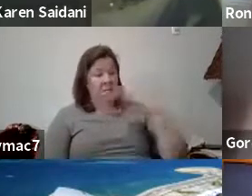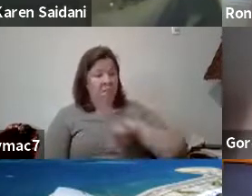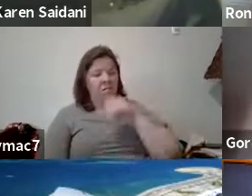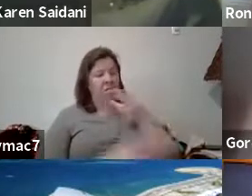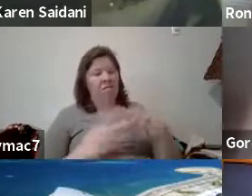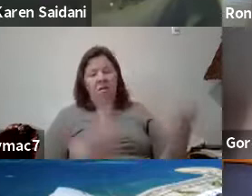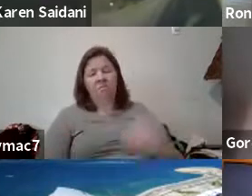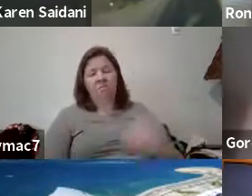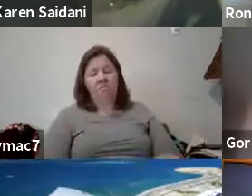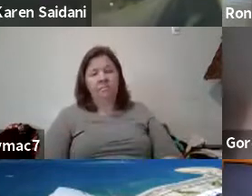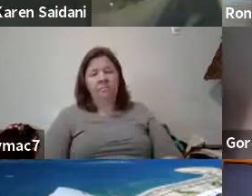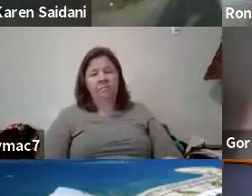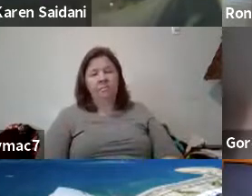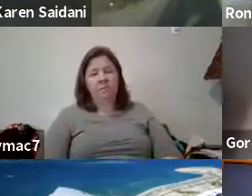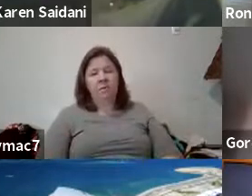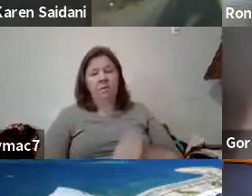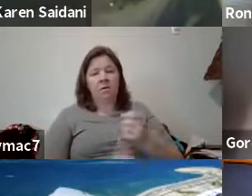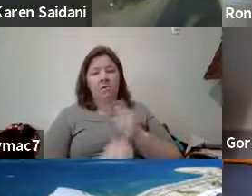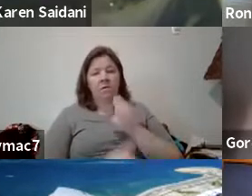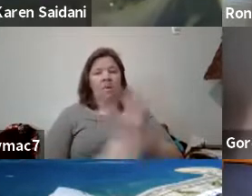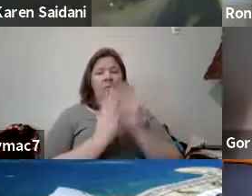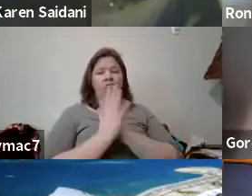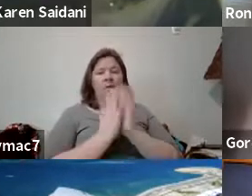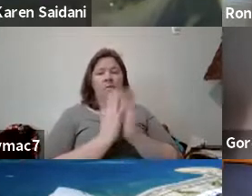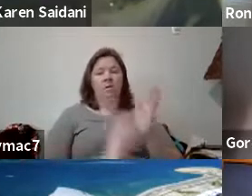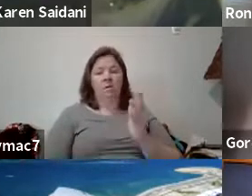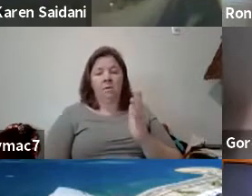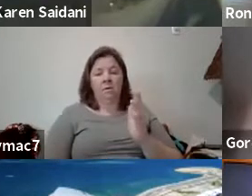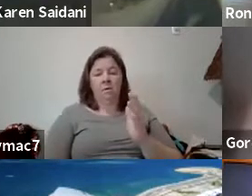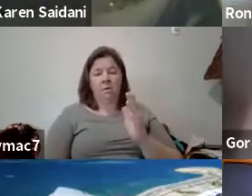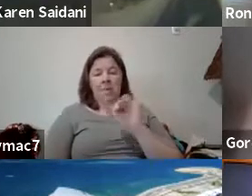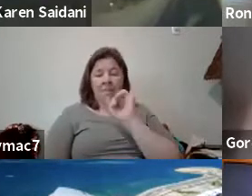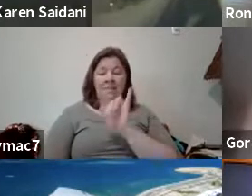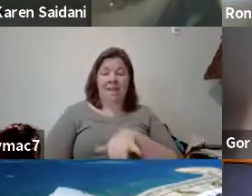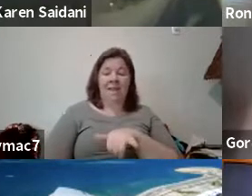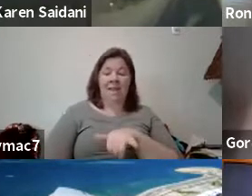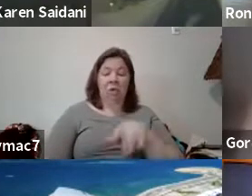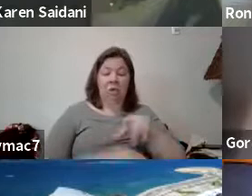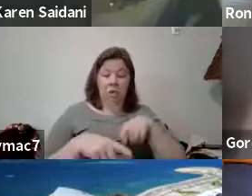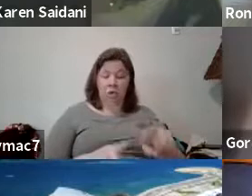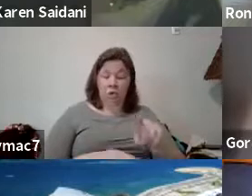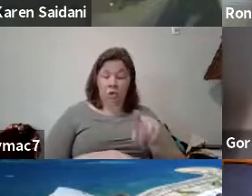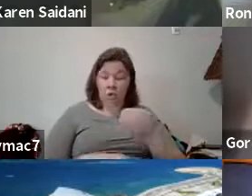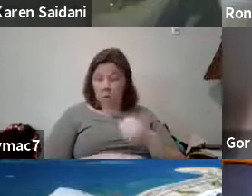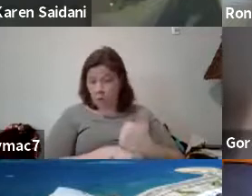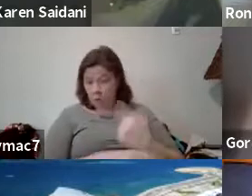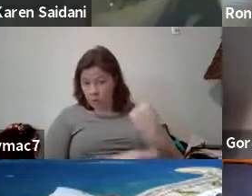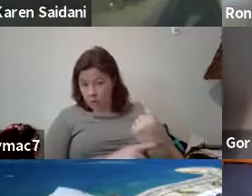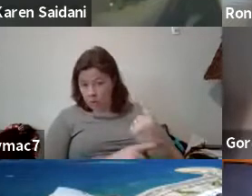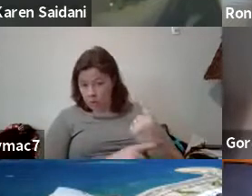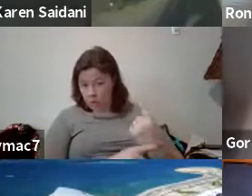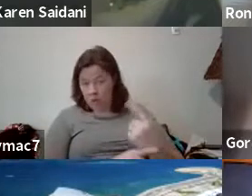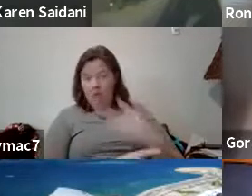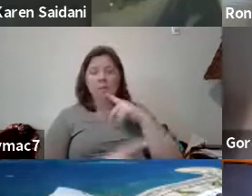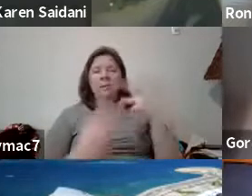the traffic. That is during launch, right? That's during the soft